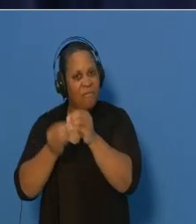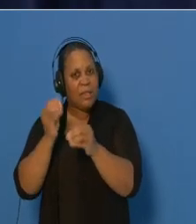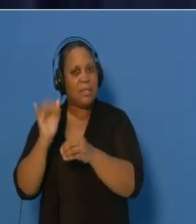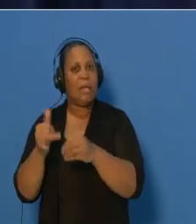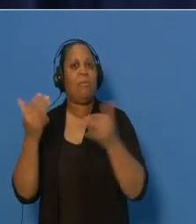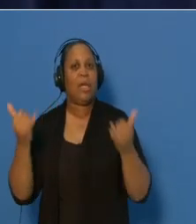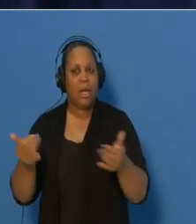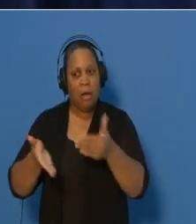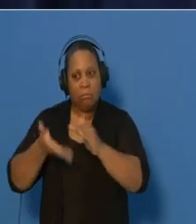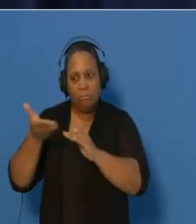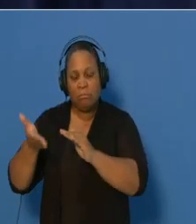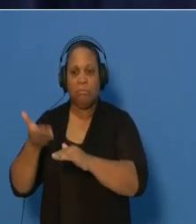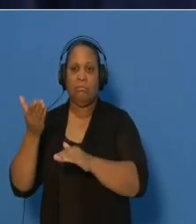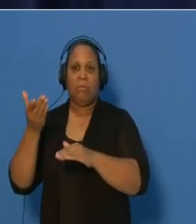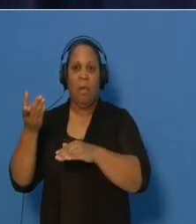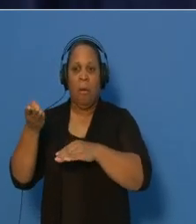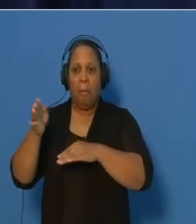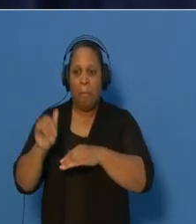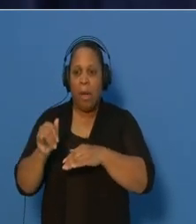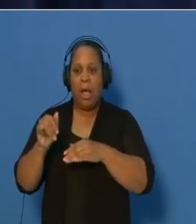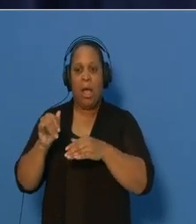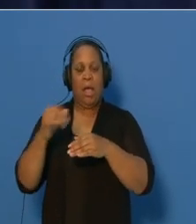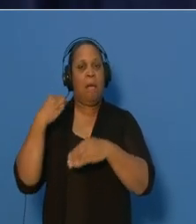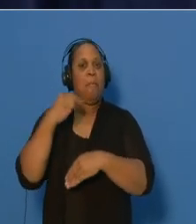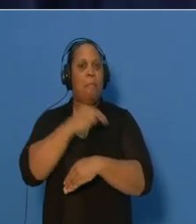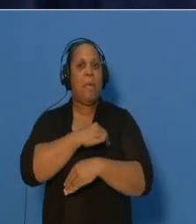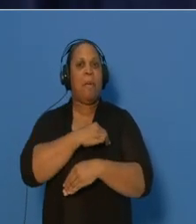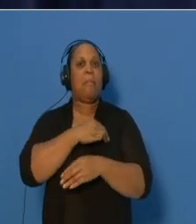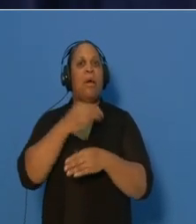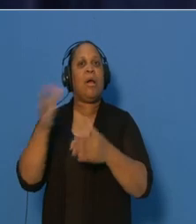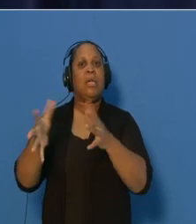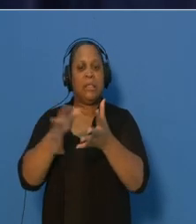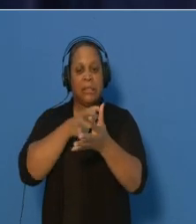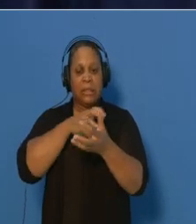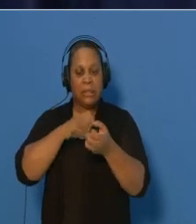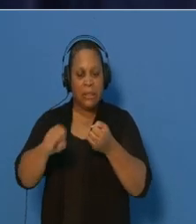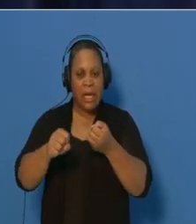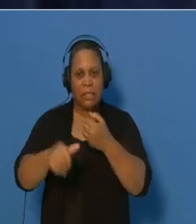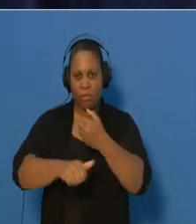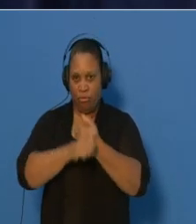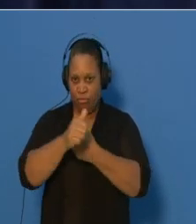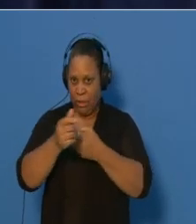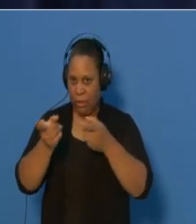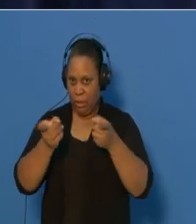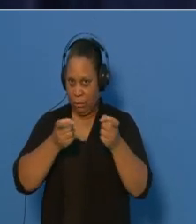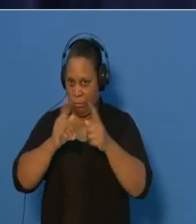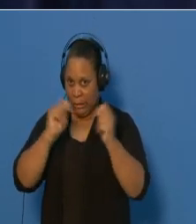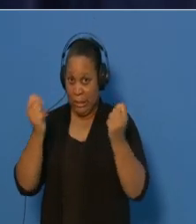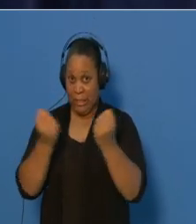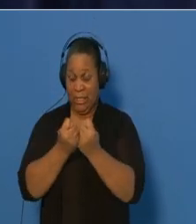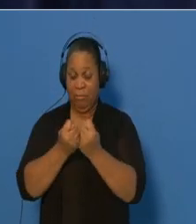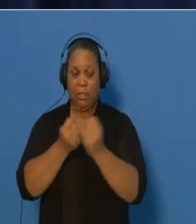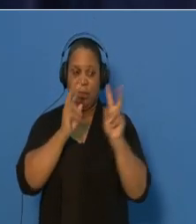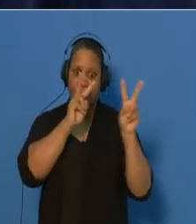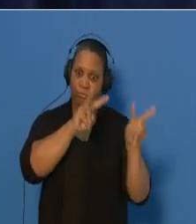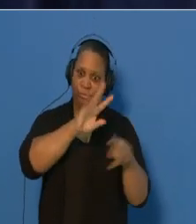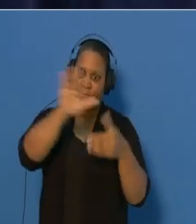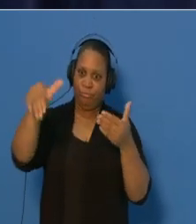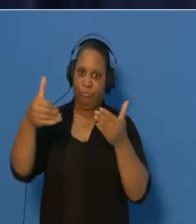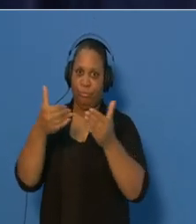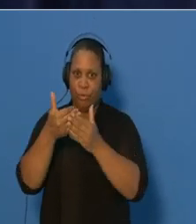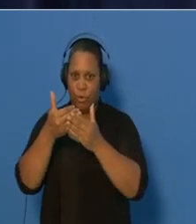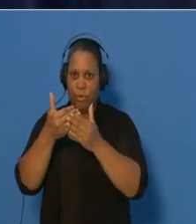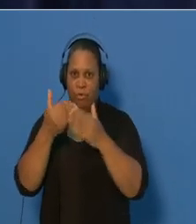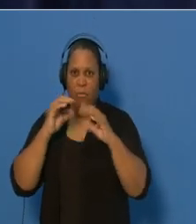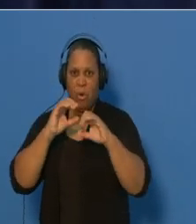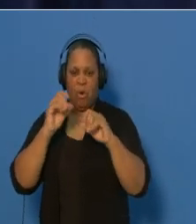managed, each of them, by a member of the Disaster Risk Reduction and Mitigation Team, and they're not only looking at this for the overall social well-being, they're making